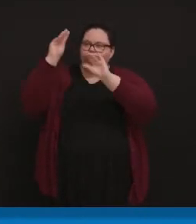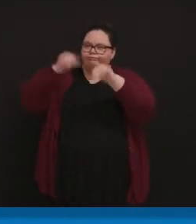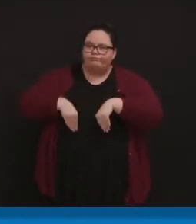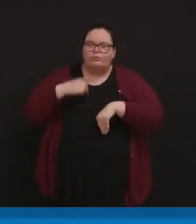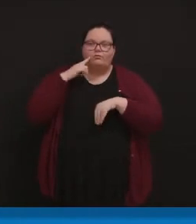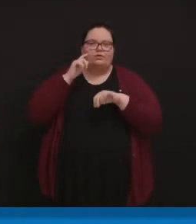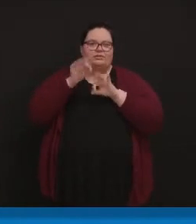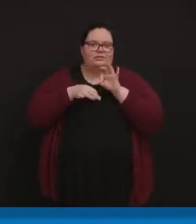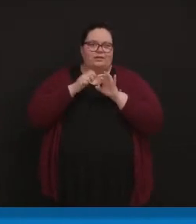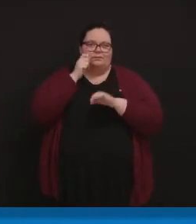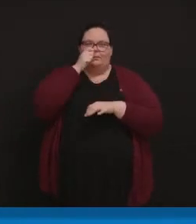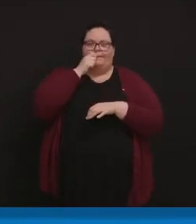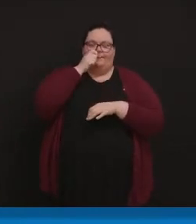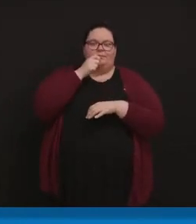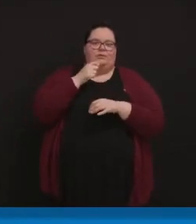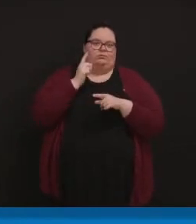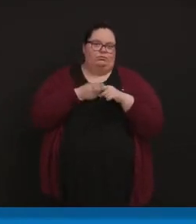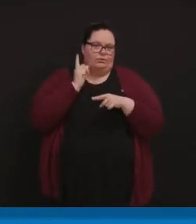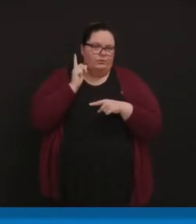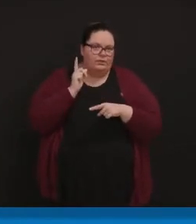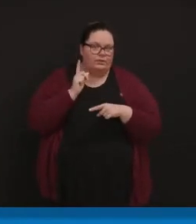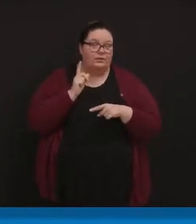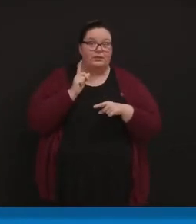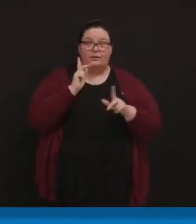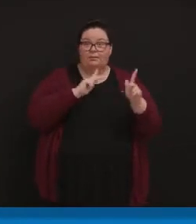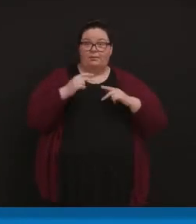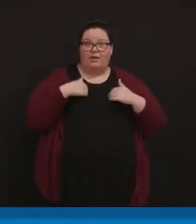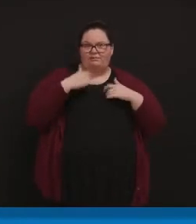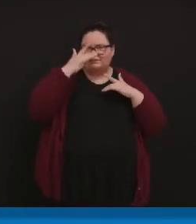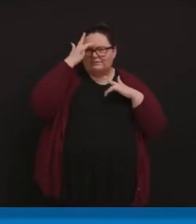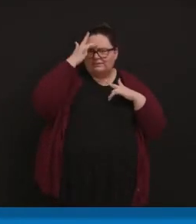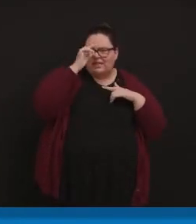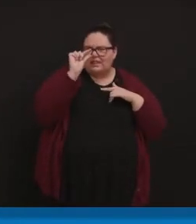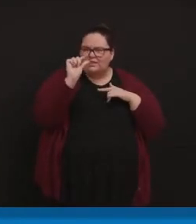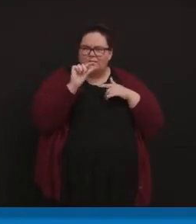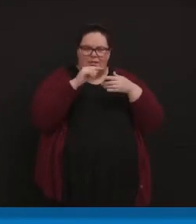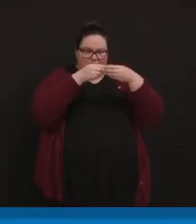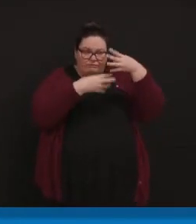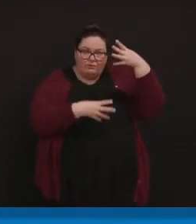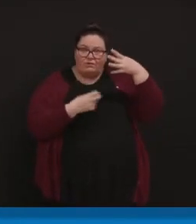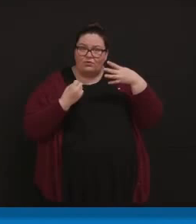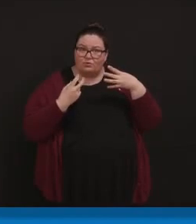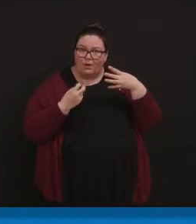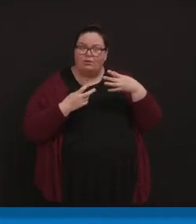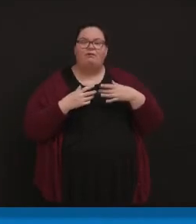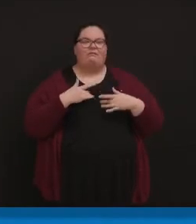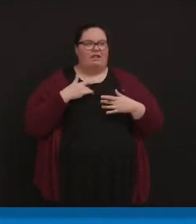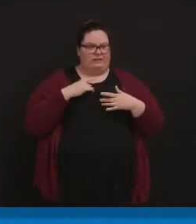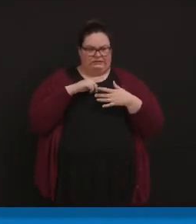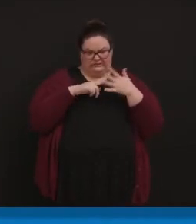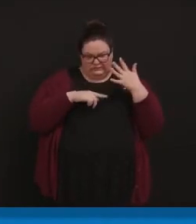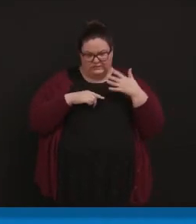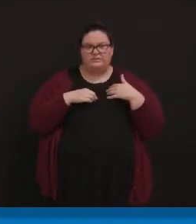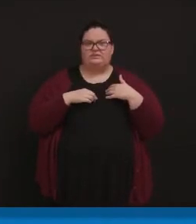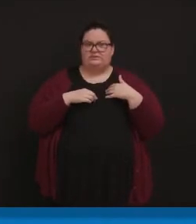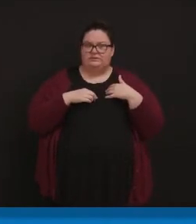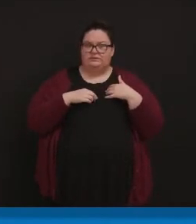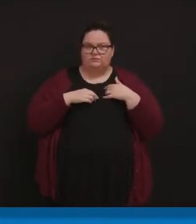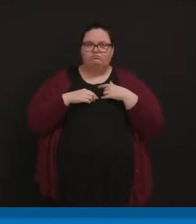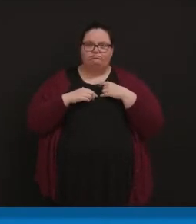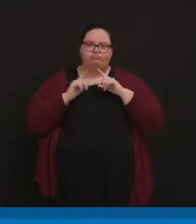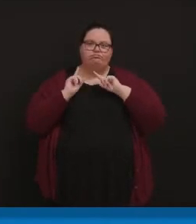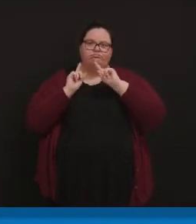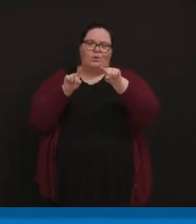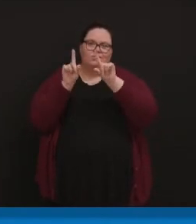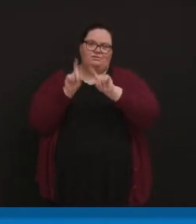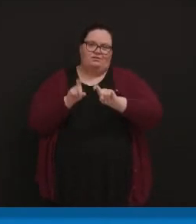possible. It is very important that each and every individual who has symptoms get tested. If you have not already done so, please download the